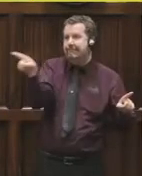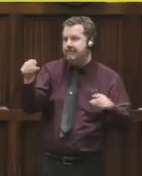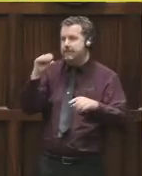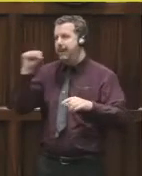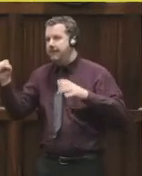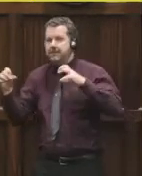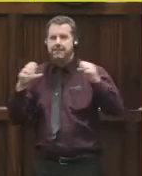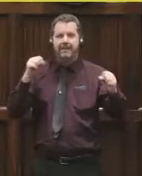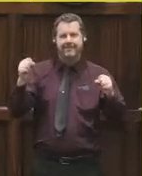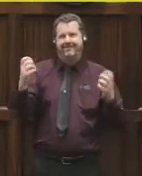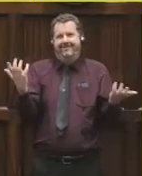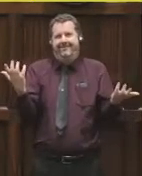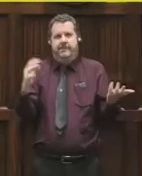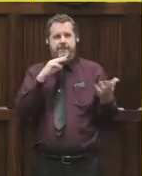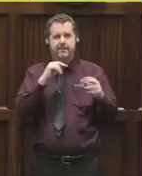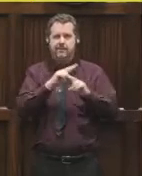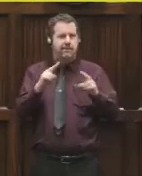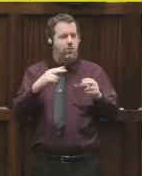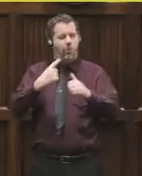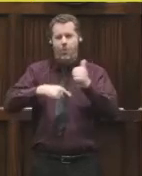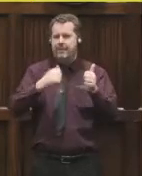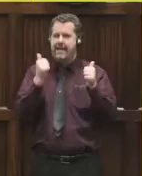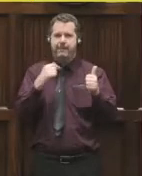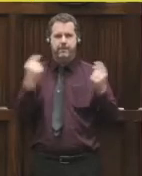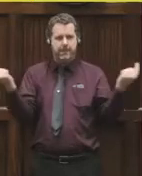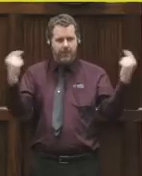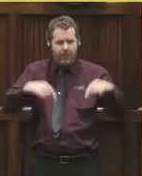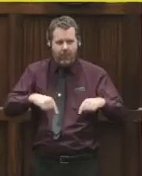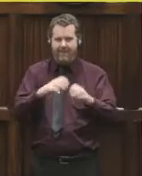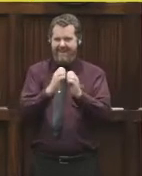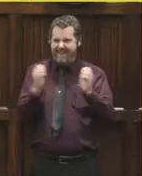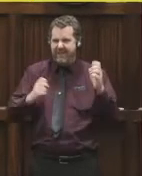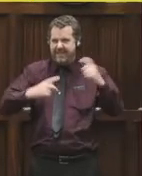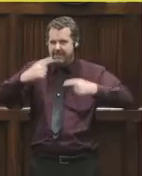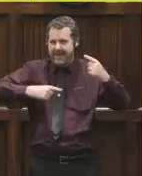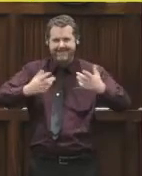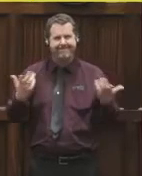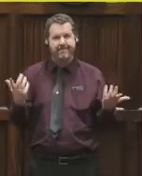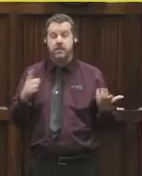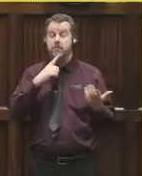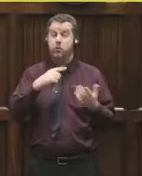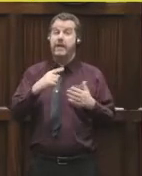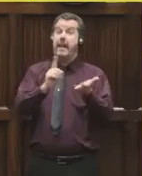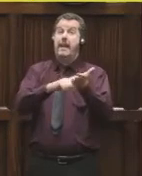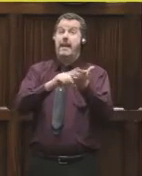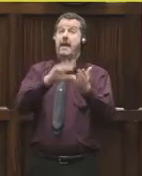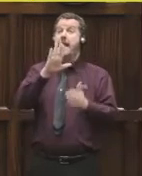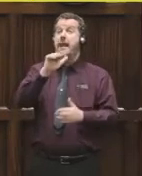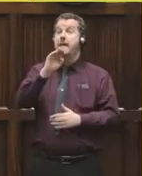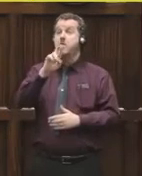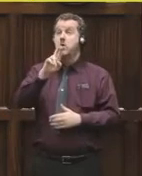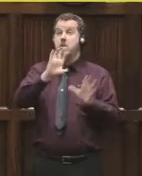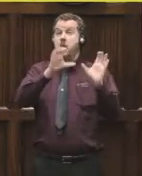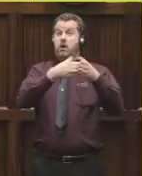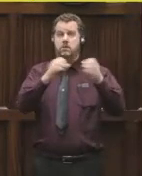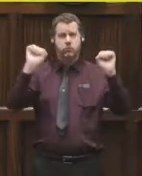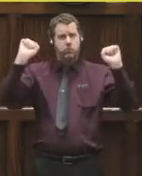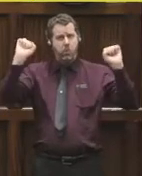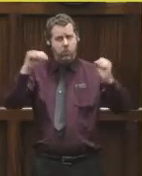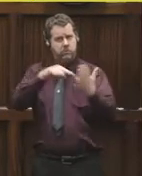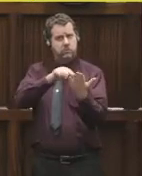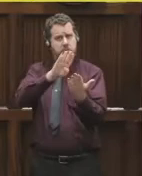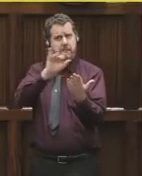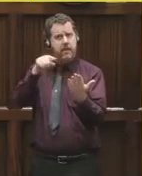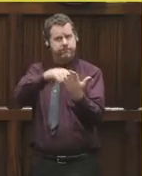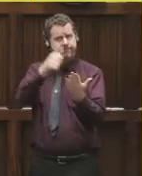be present at all debates. But I'm very supportive, of the Labour Party is very supportive of this measure, and I want to